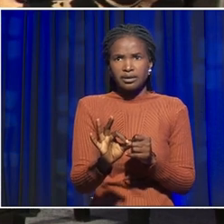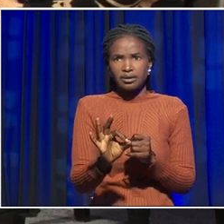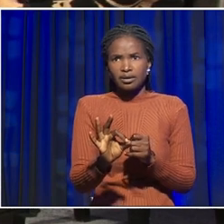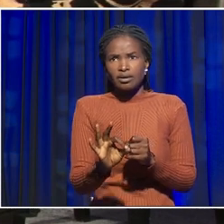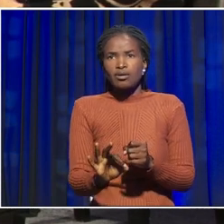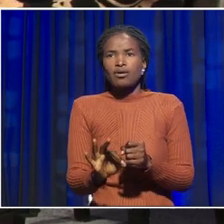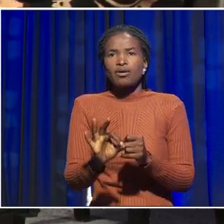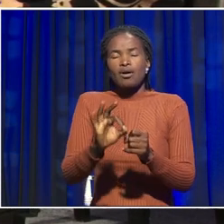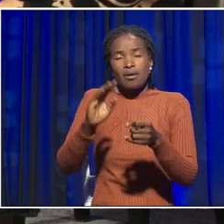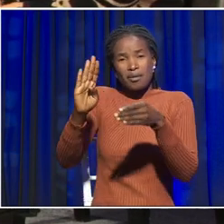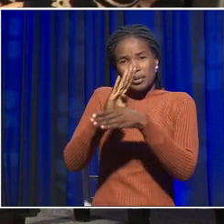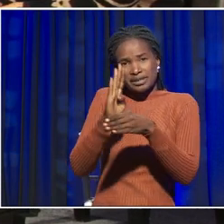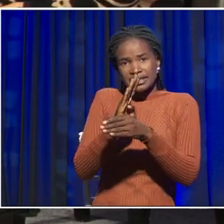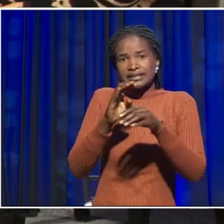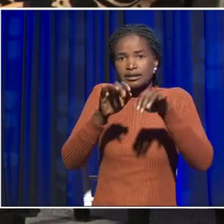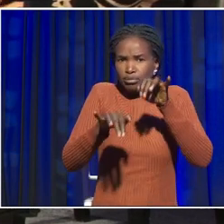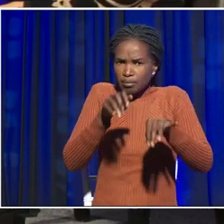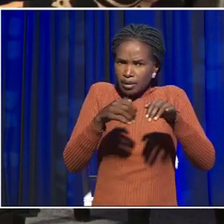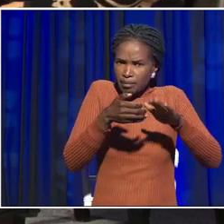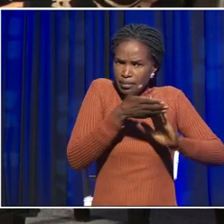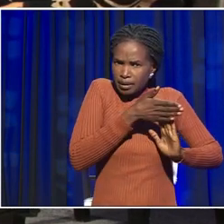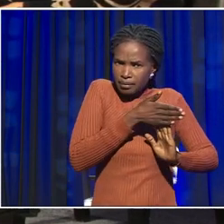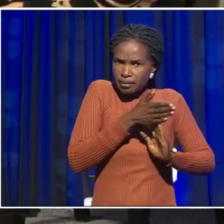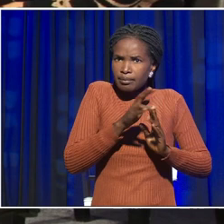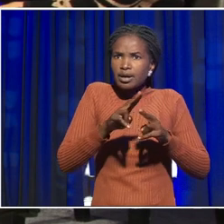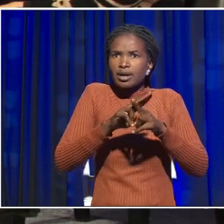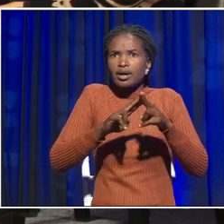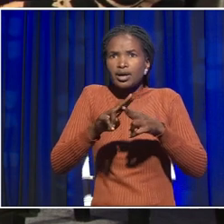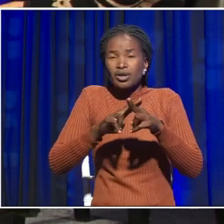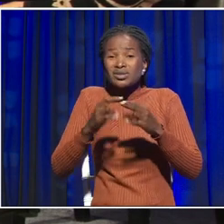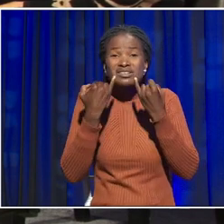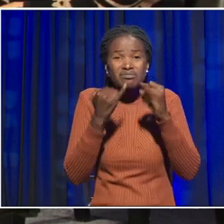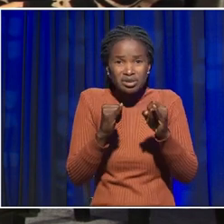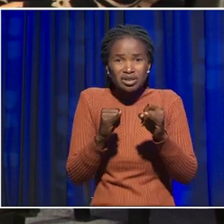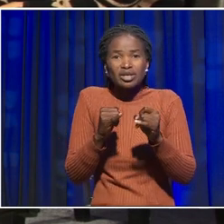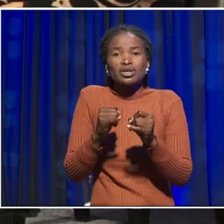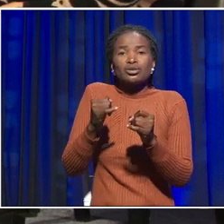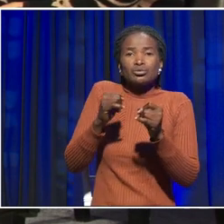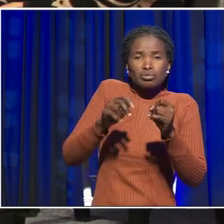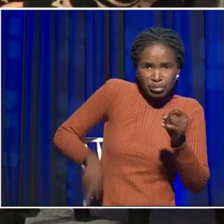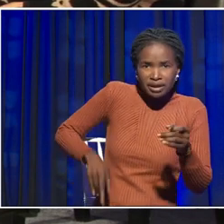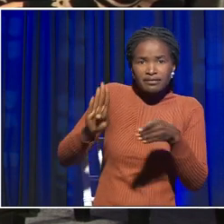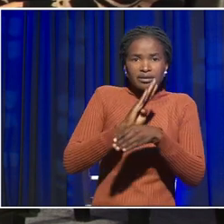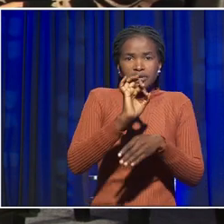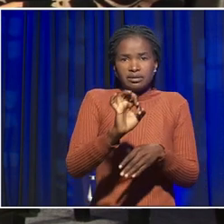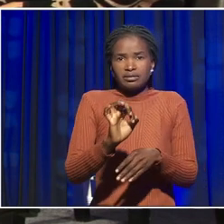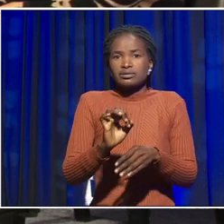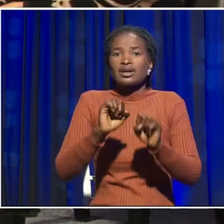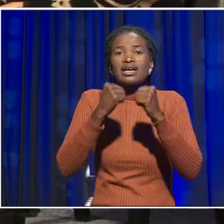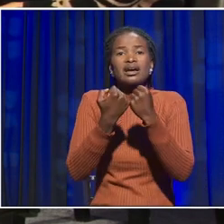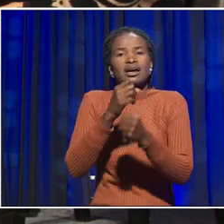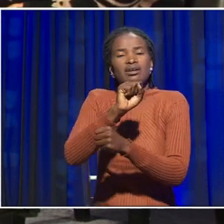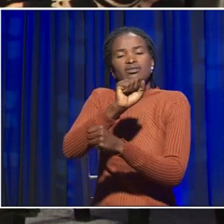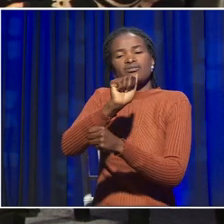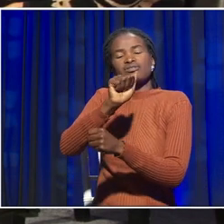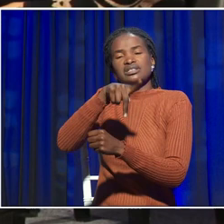that companies actually are capturing are using that to the benefit of the competitive edge. Mm. This is extremely interesting. Mm. So